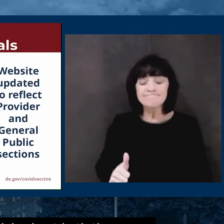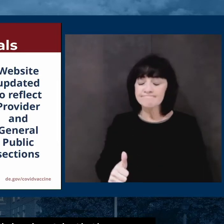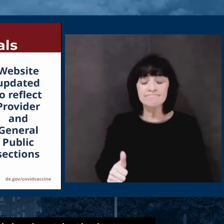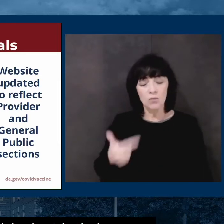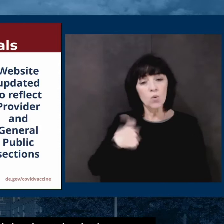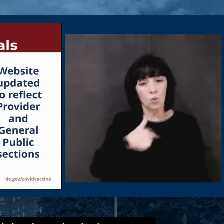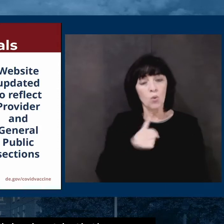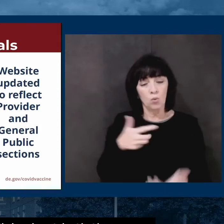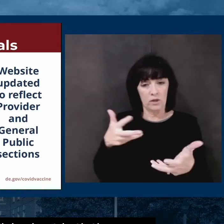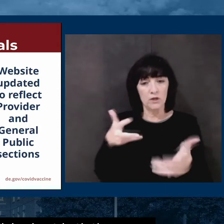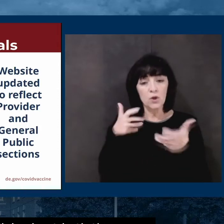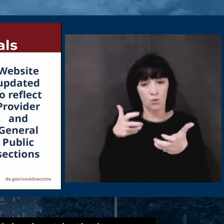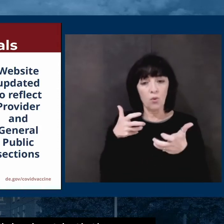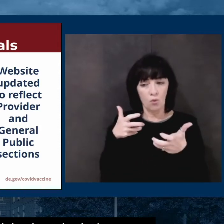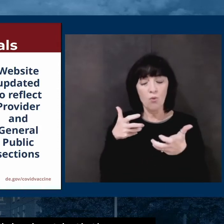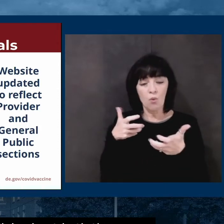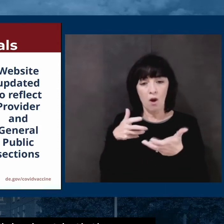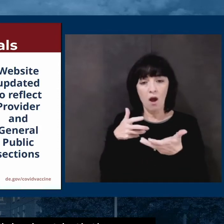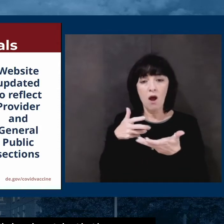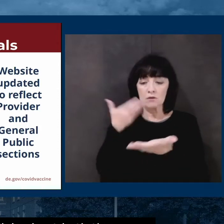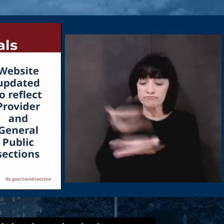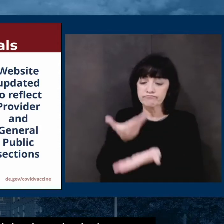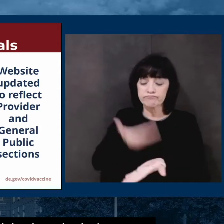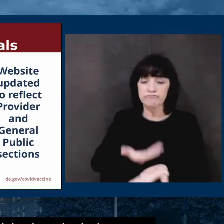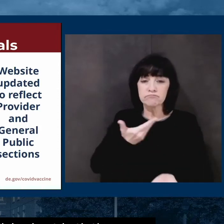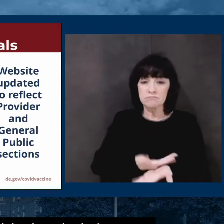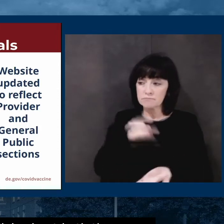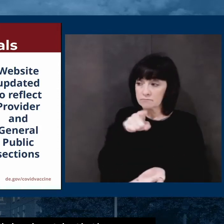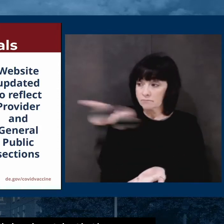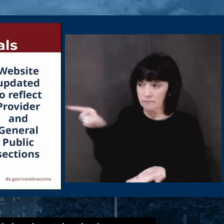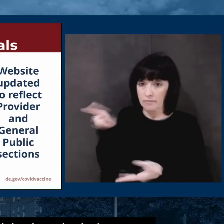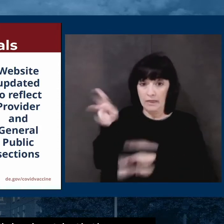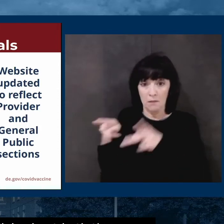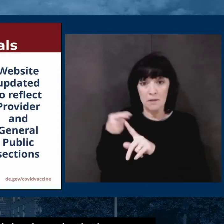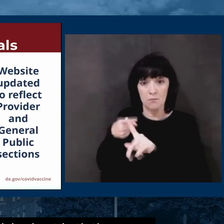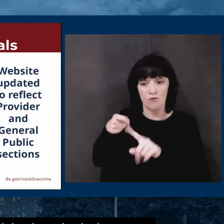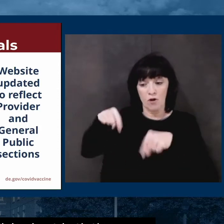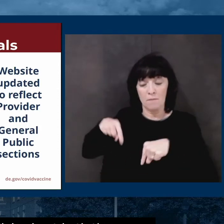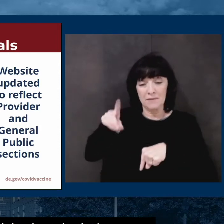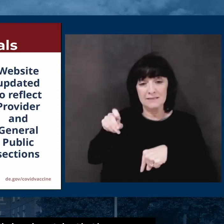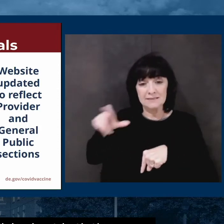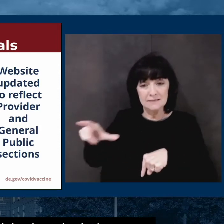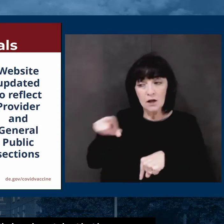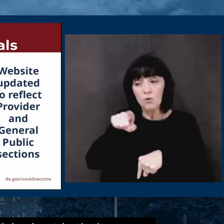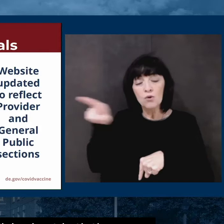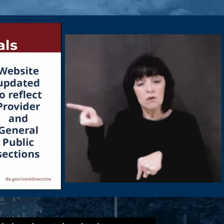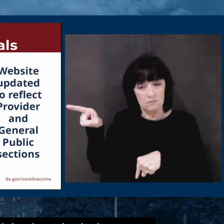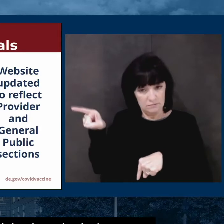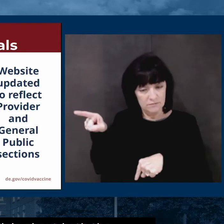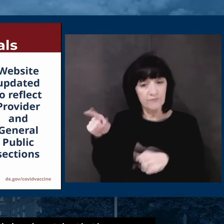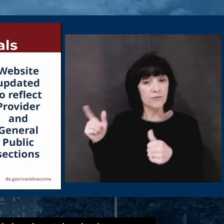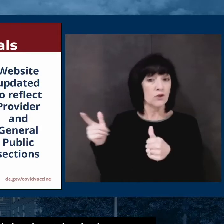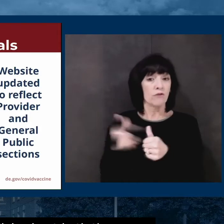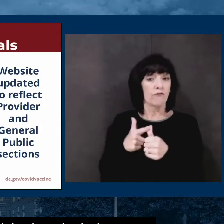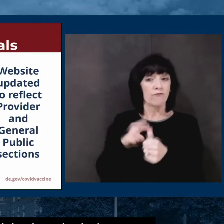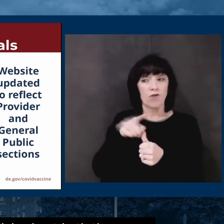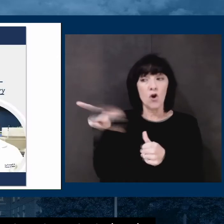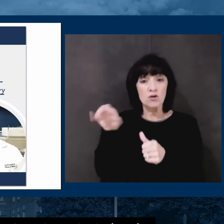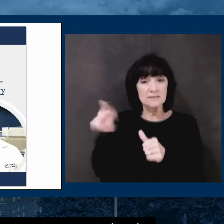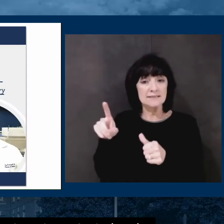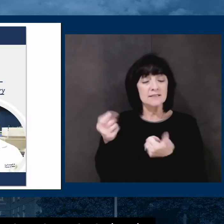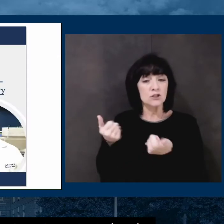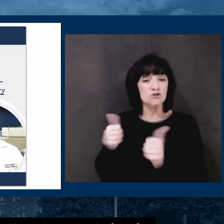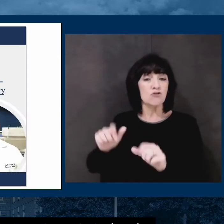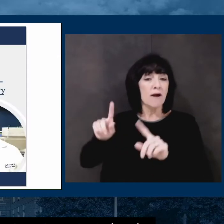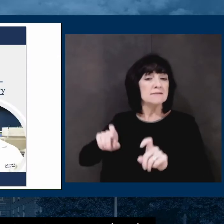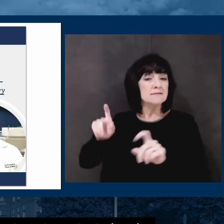are planning to get vaccinated, and you can kind of read their stories and find out why they want to get vaccinated. So this is the very first testimony we have, and you can